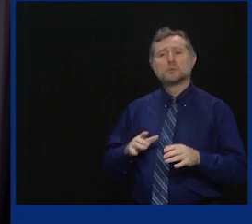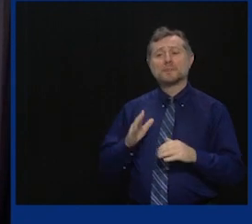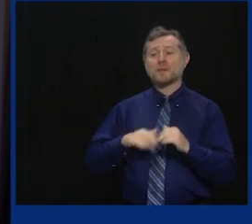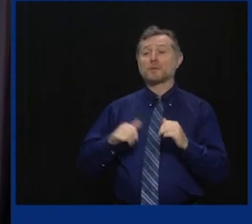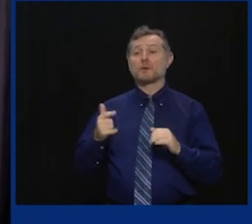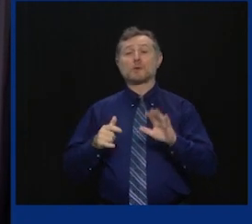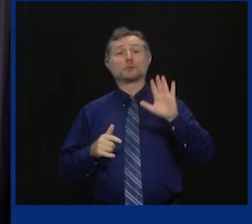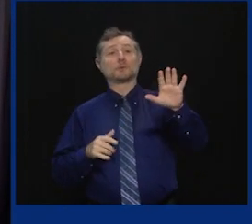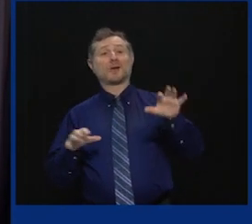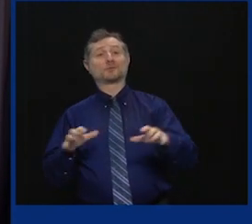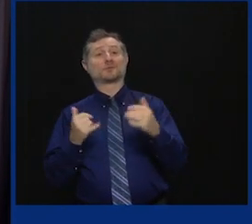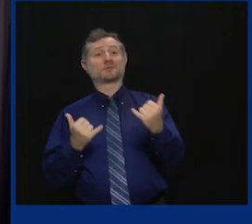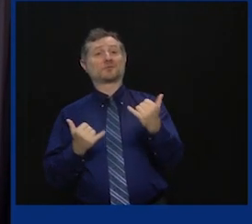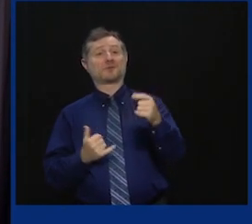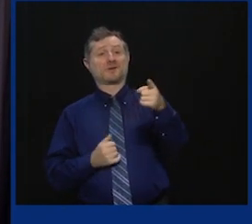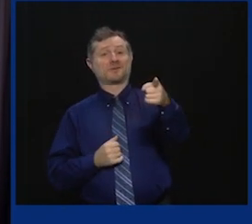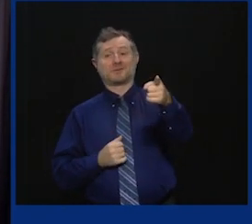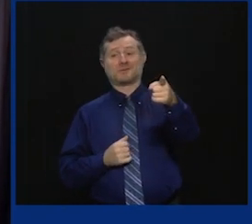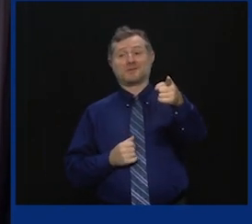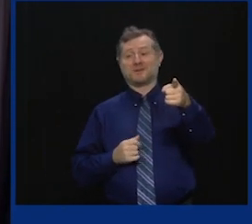as a separate question,